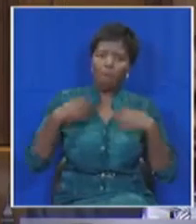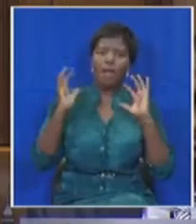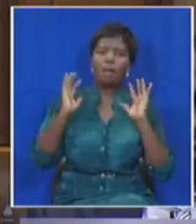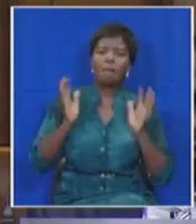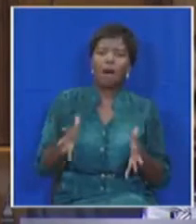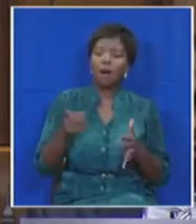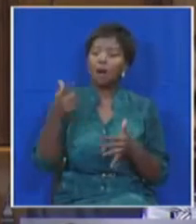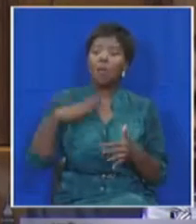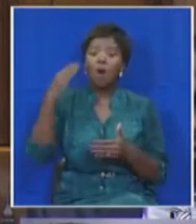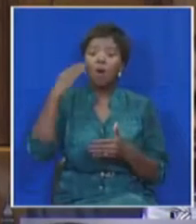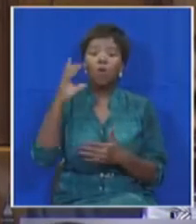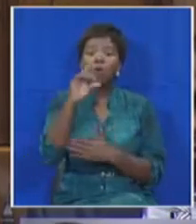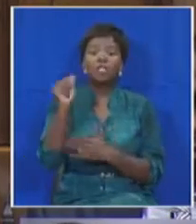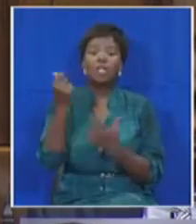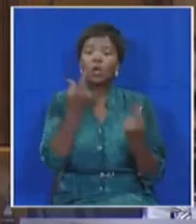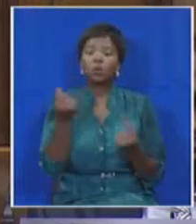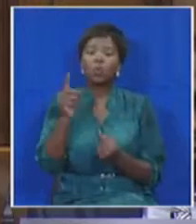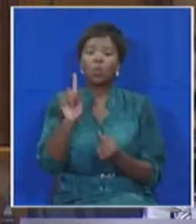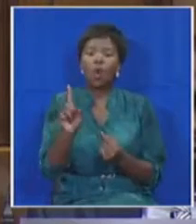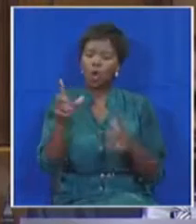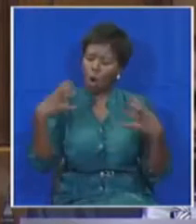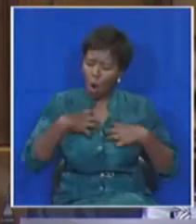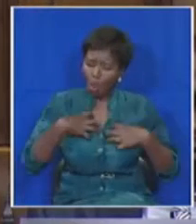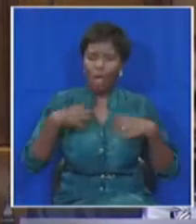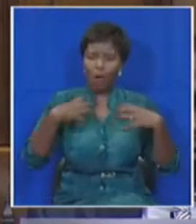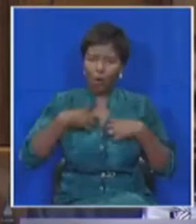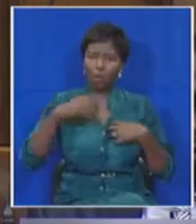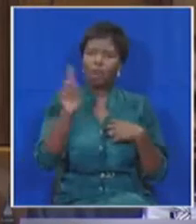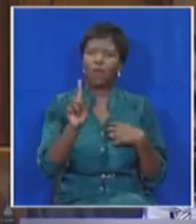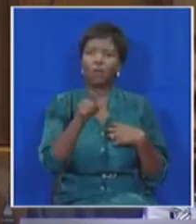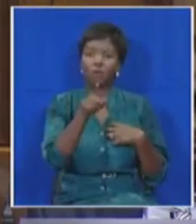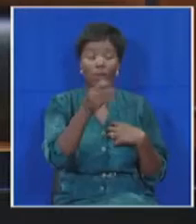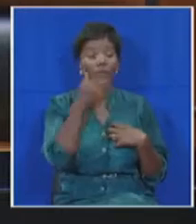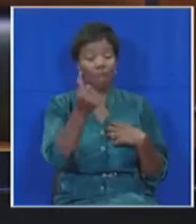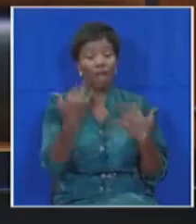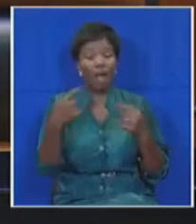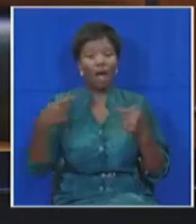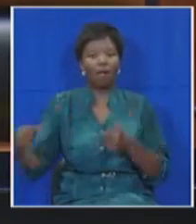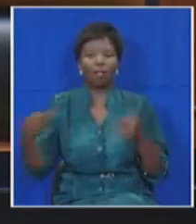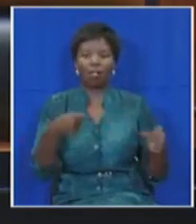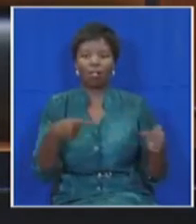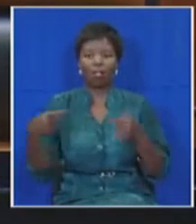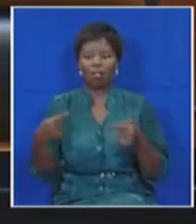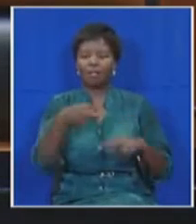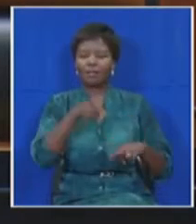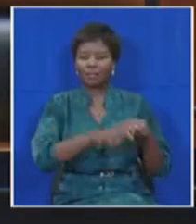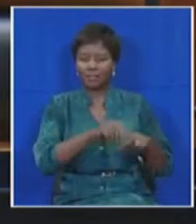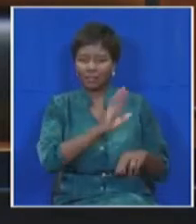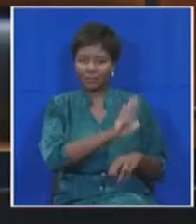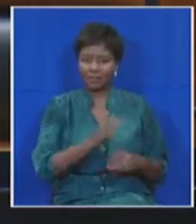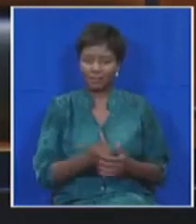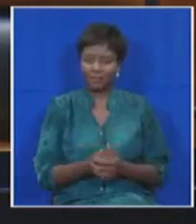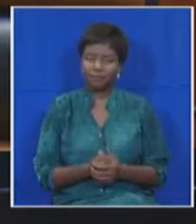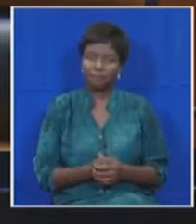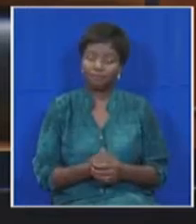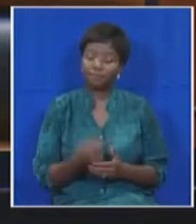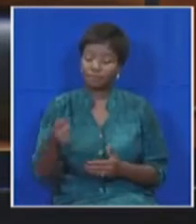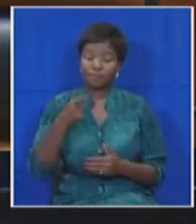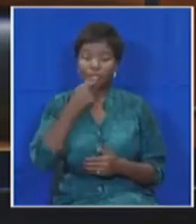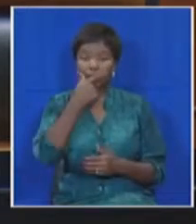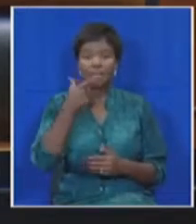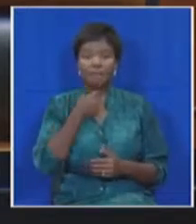is going to do. Honorable Don't whine member, and complain. You are now debating. Please take your seat. Proceed,